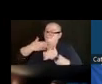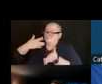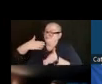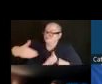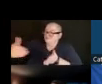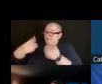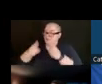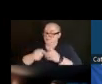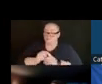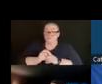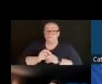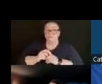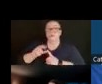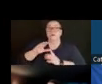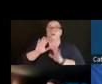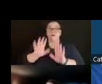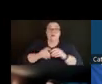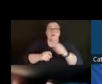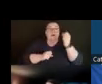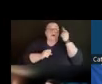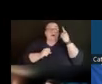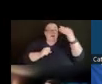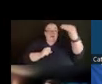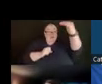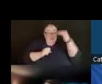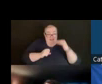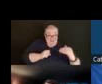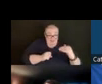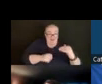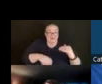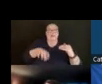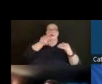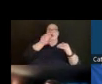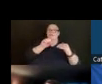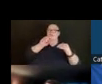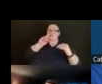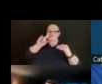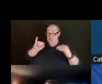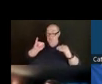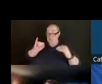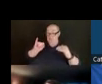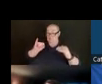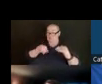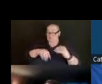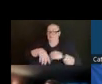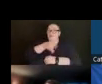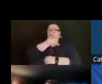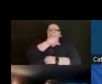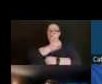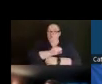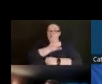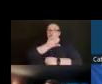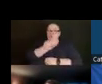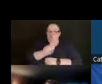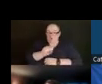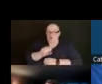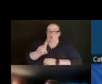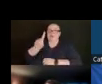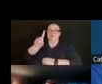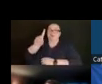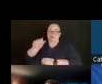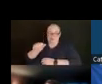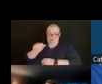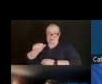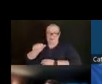And SSDI, moving right along, stands for Social Security